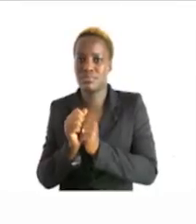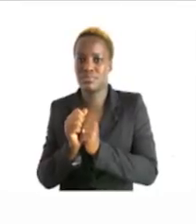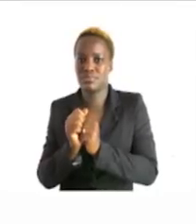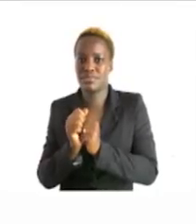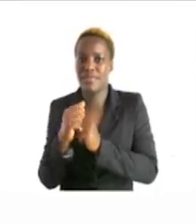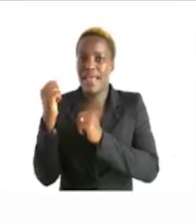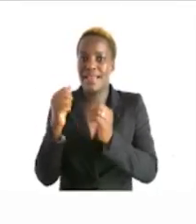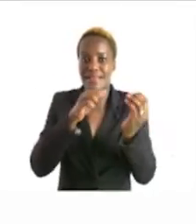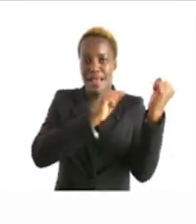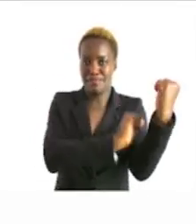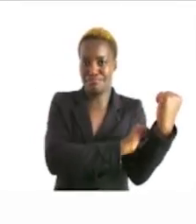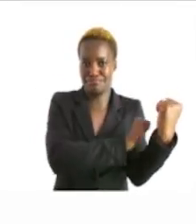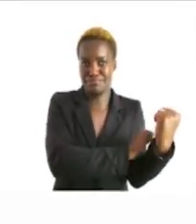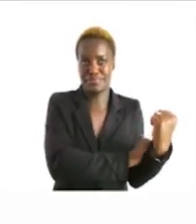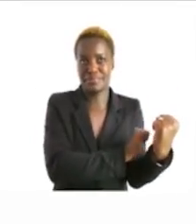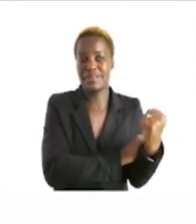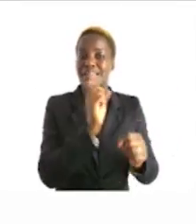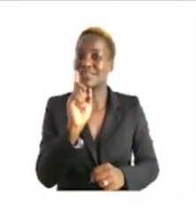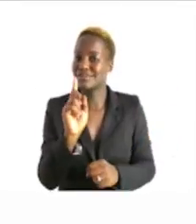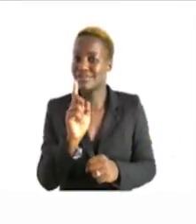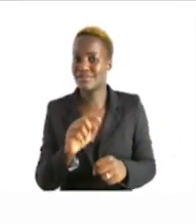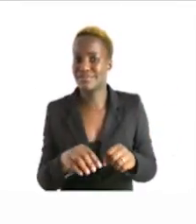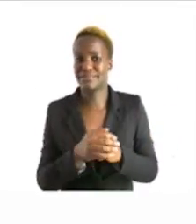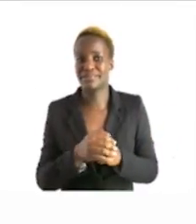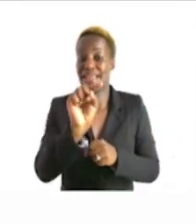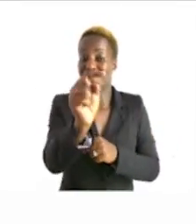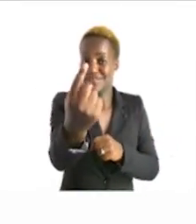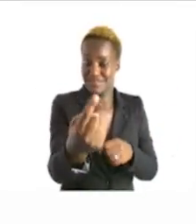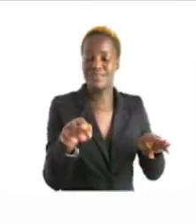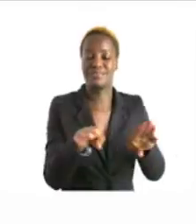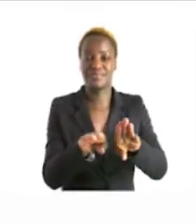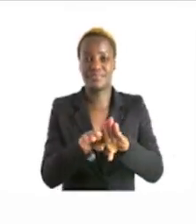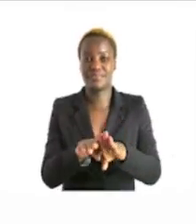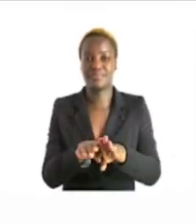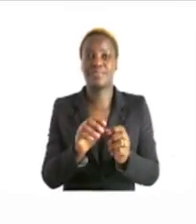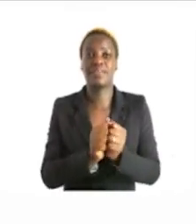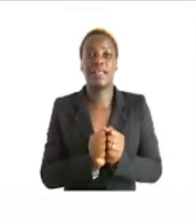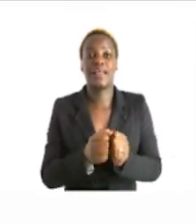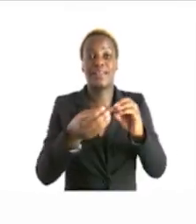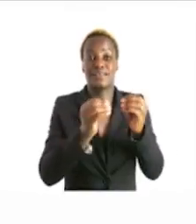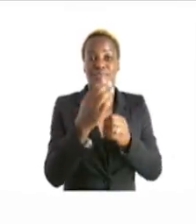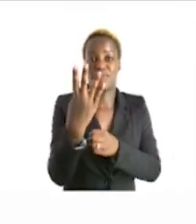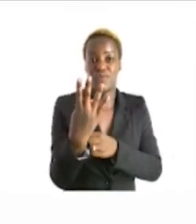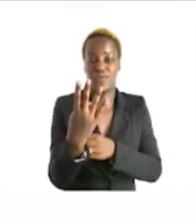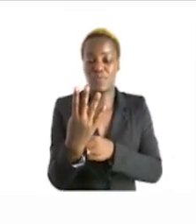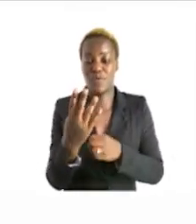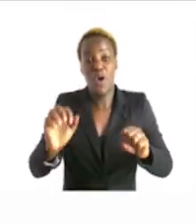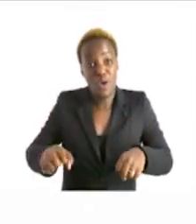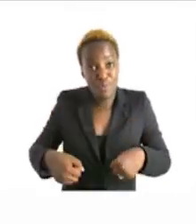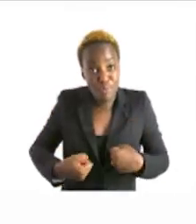have to complete it on your own number four the boy da da da